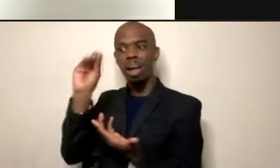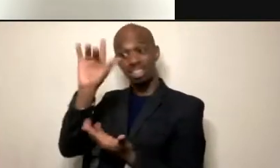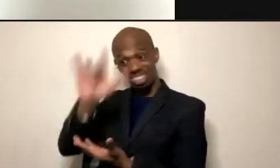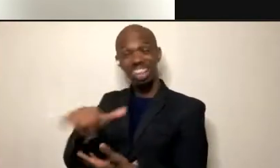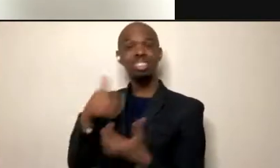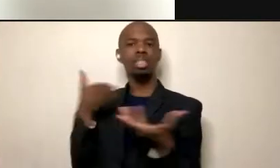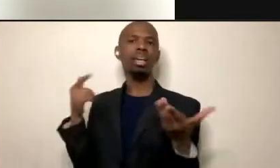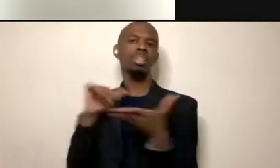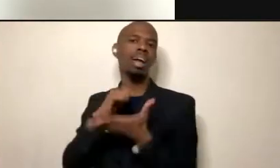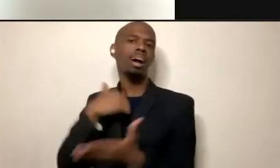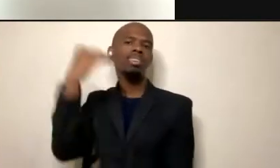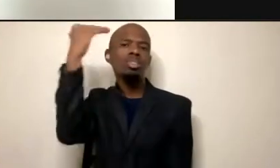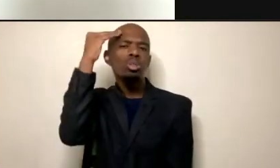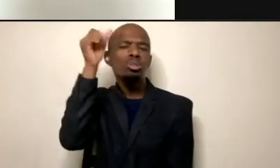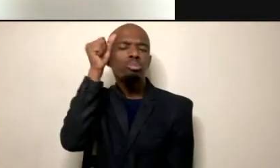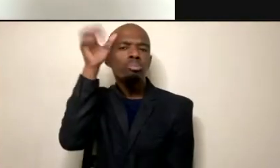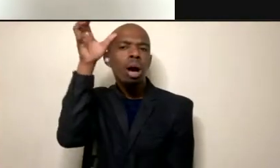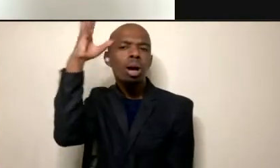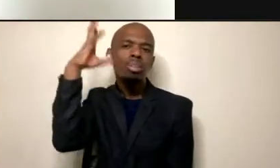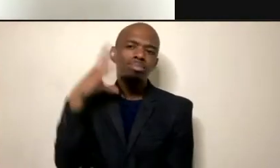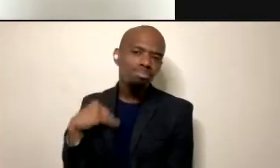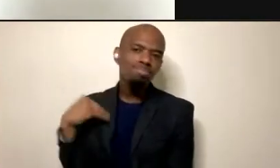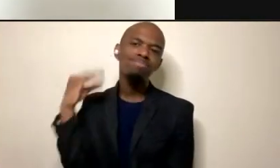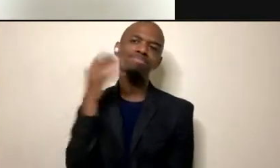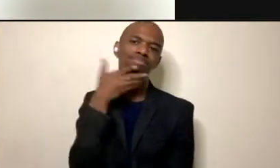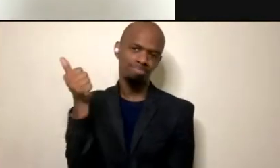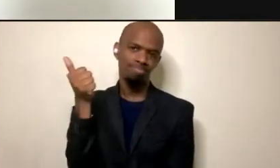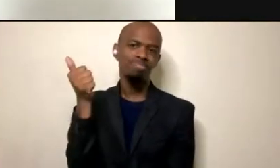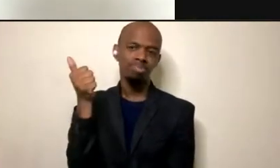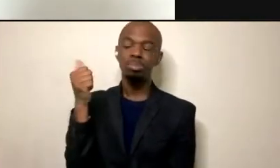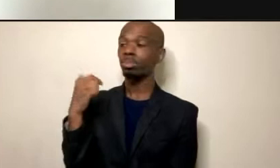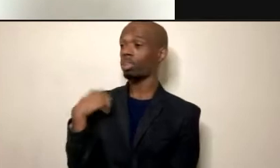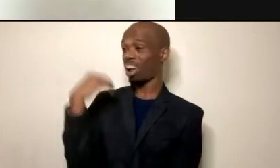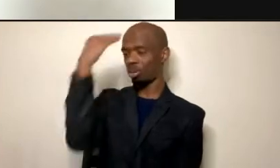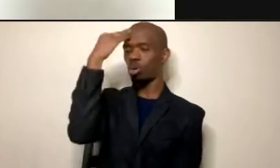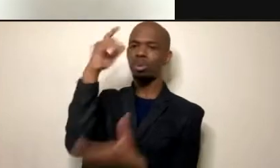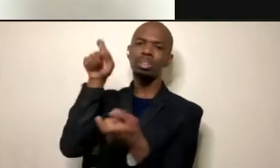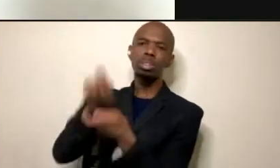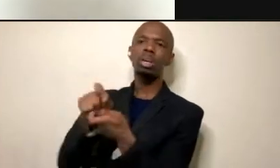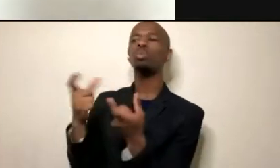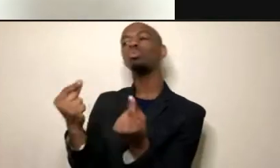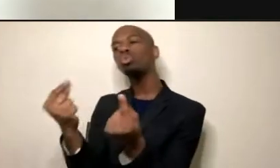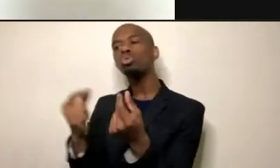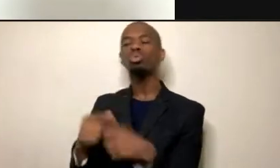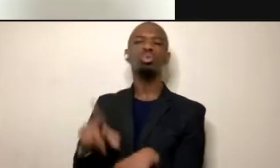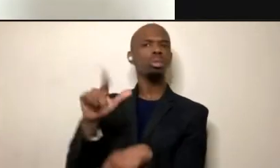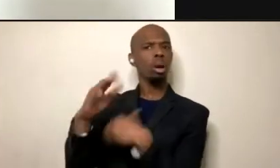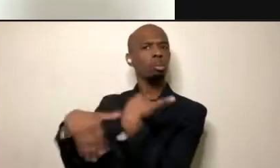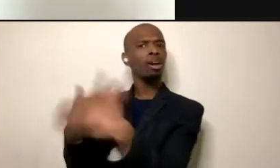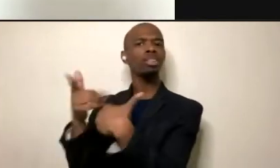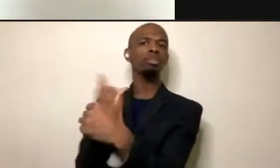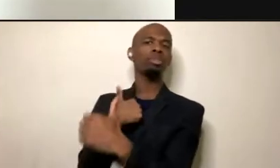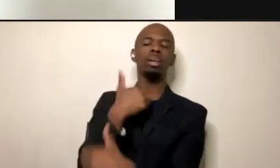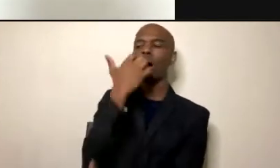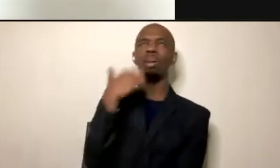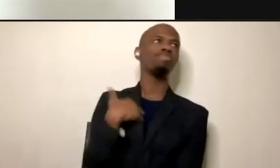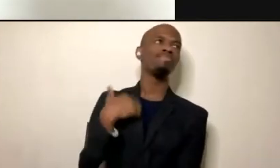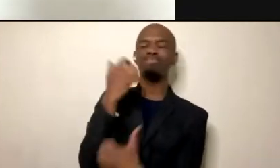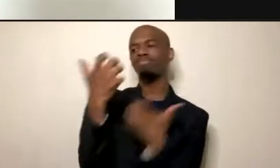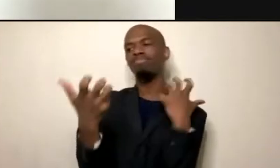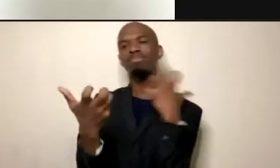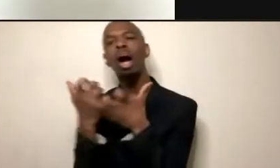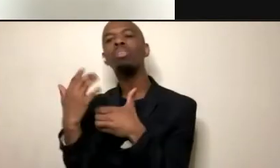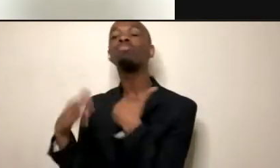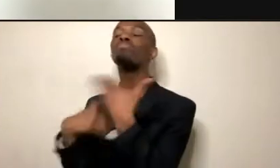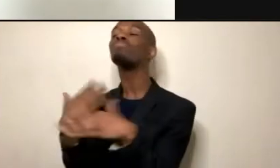theater. I knew what to do. You know, and I came back to New York and you know, and